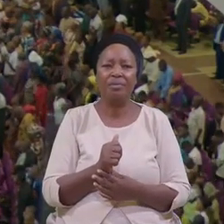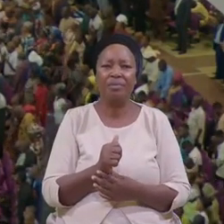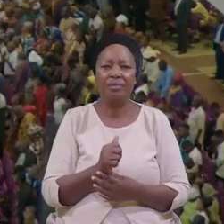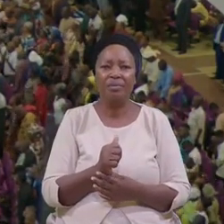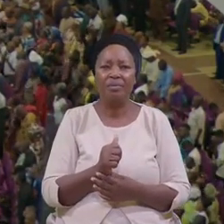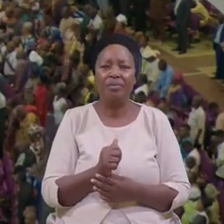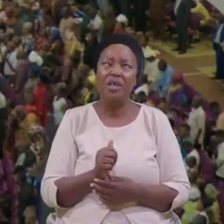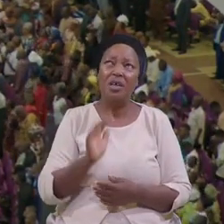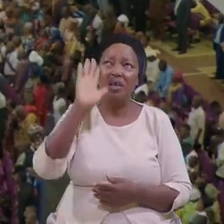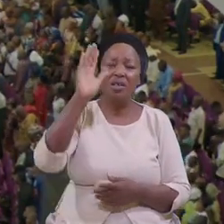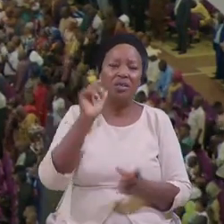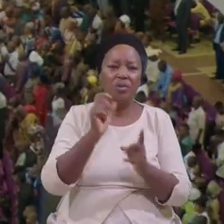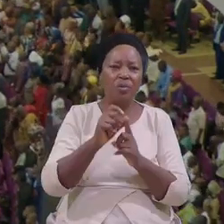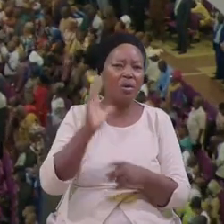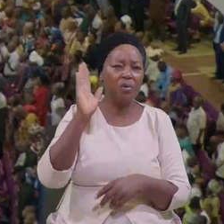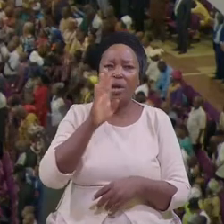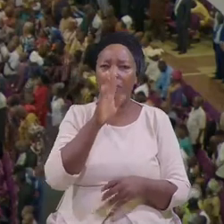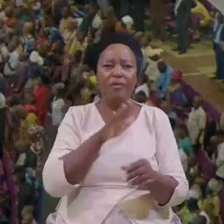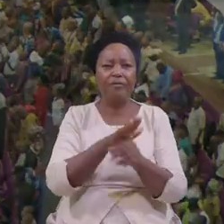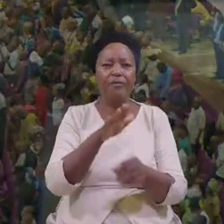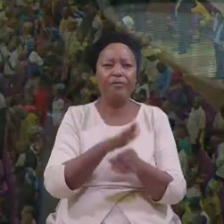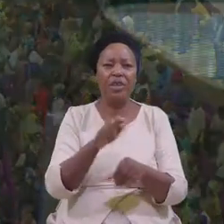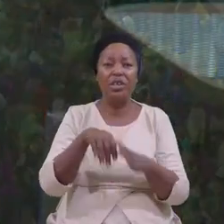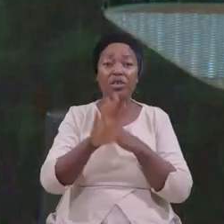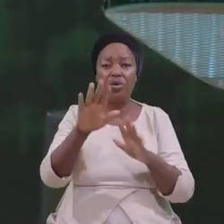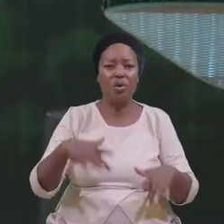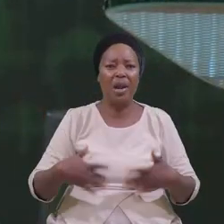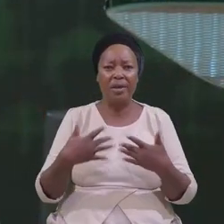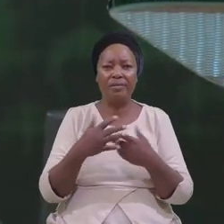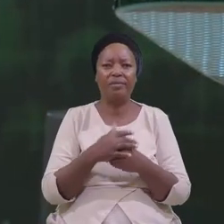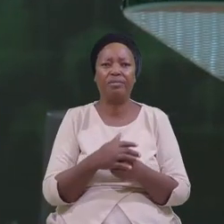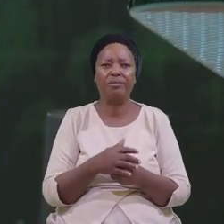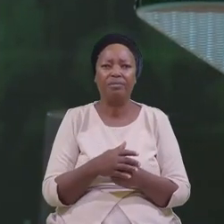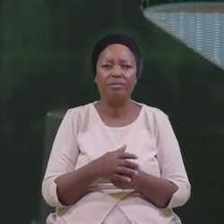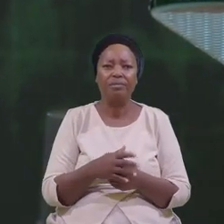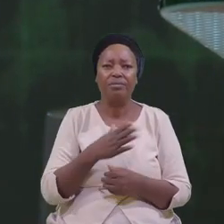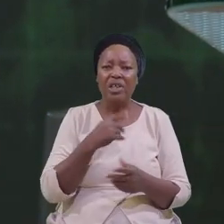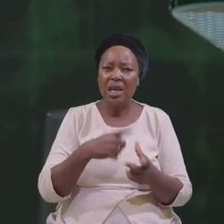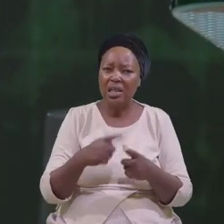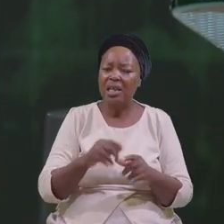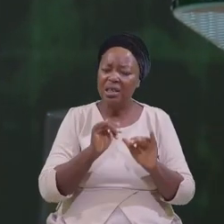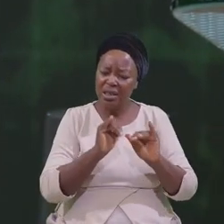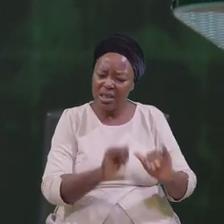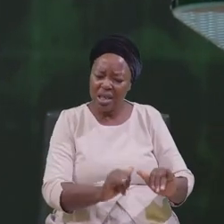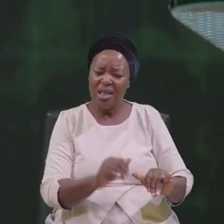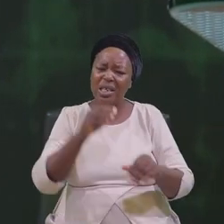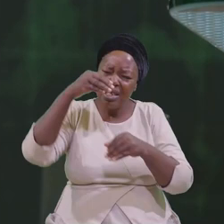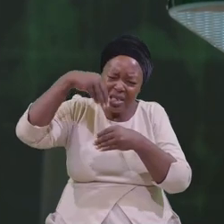his word will be fulfilled in your life. And then stay